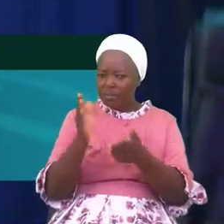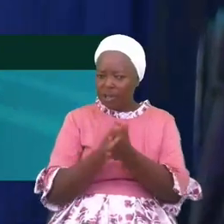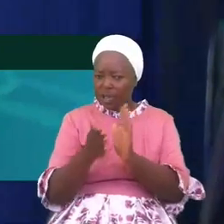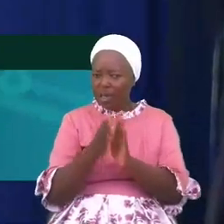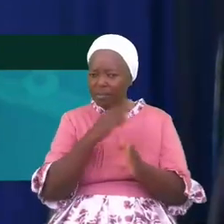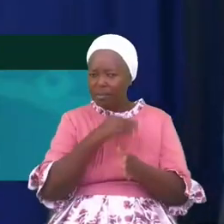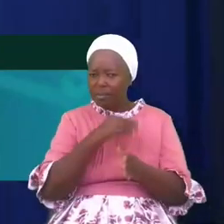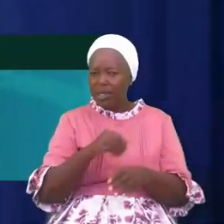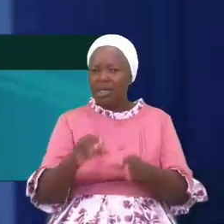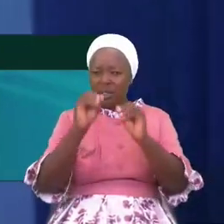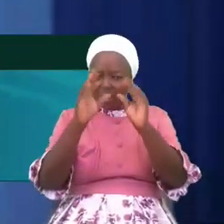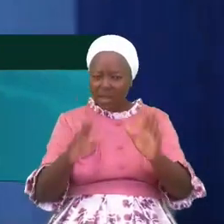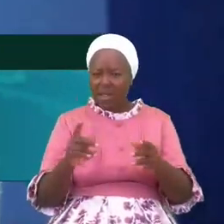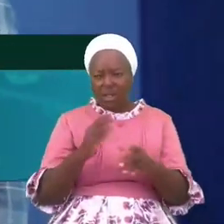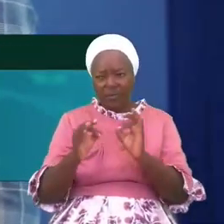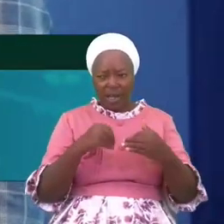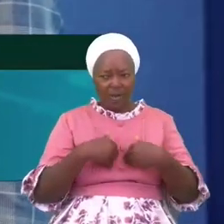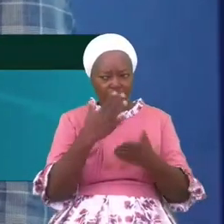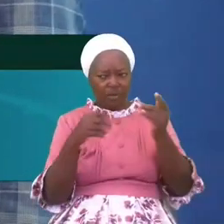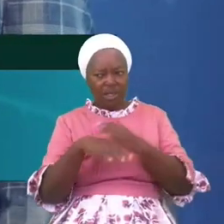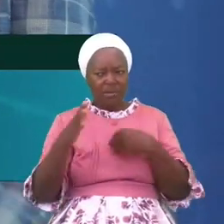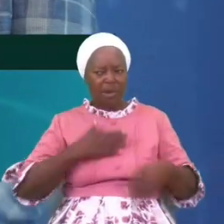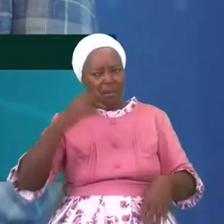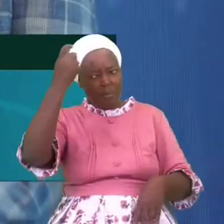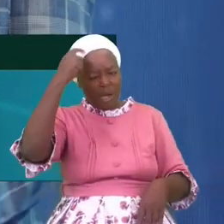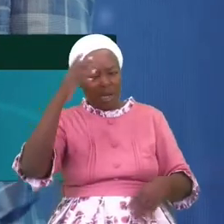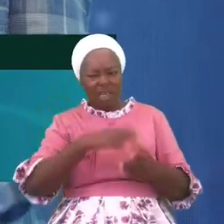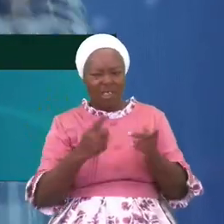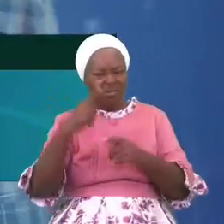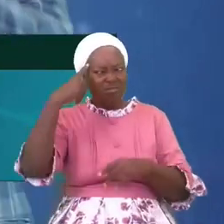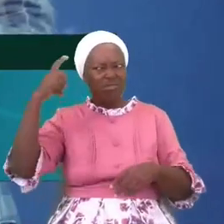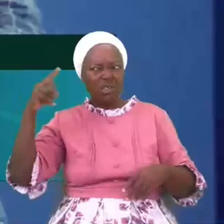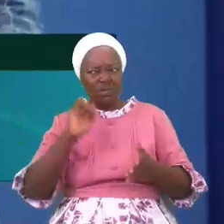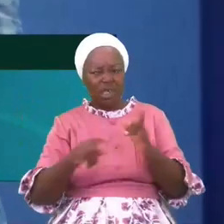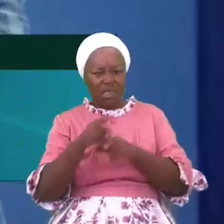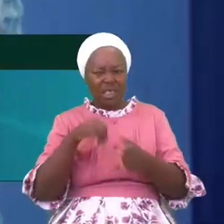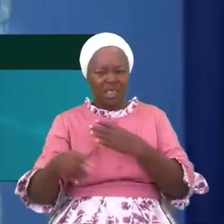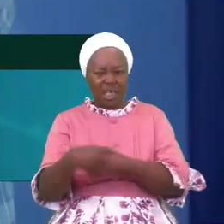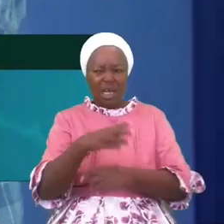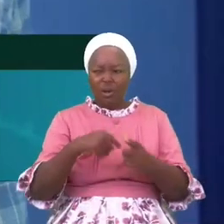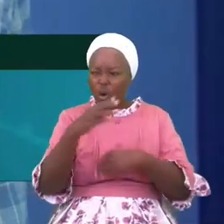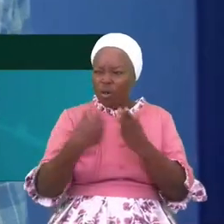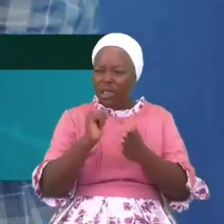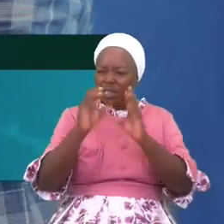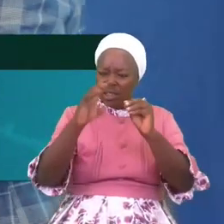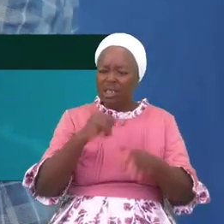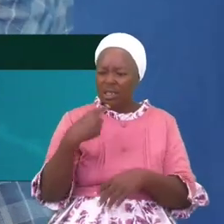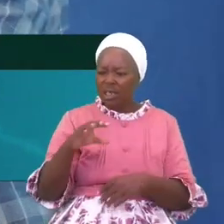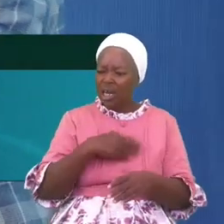the teacher was saying, all that the teacher was writing, I would not understand, because actually I didn't